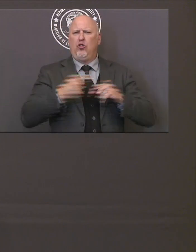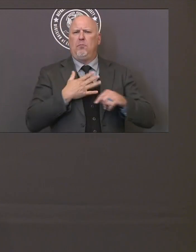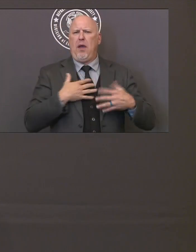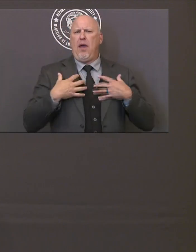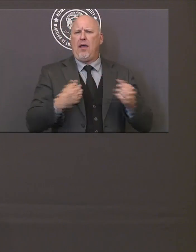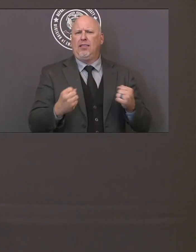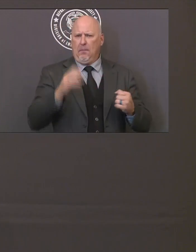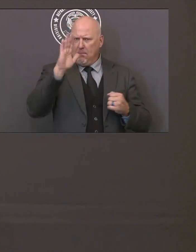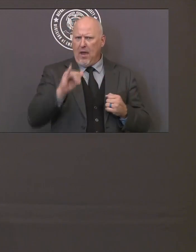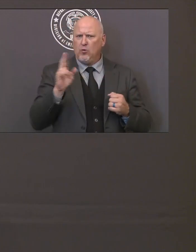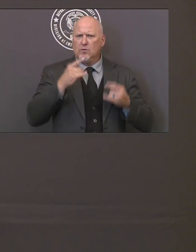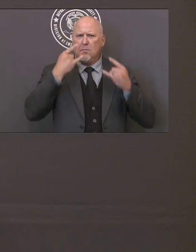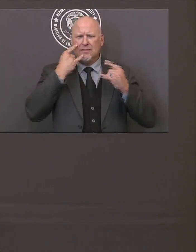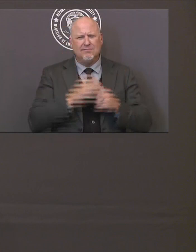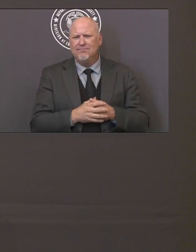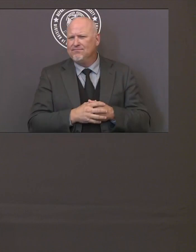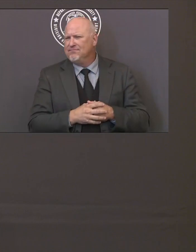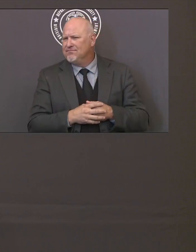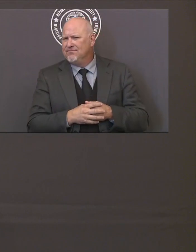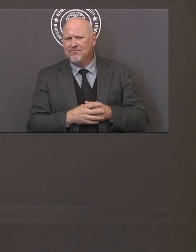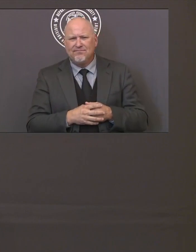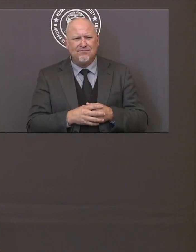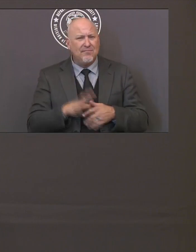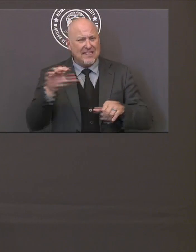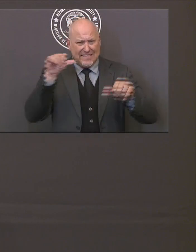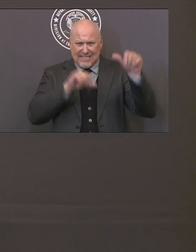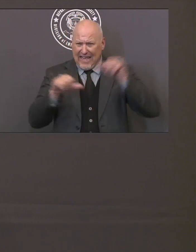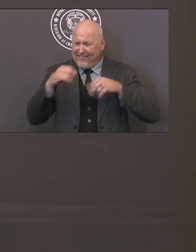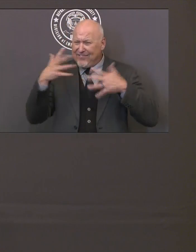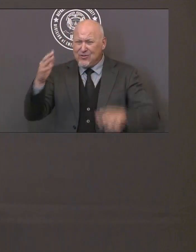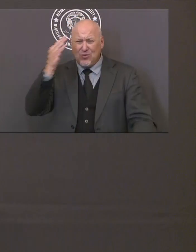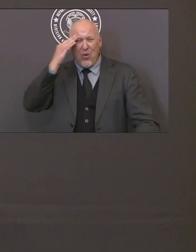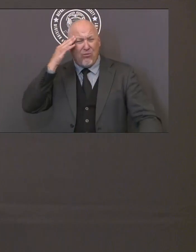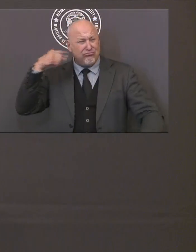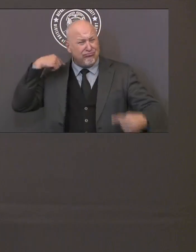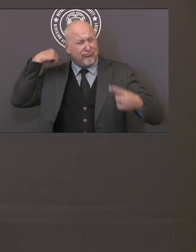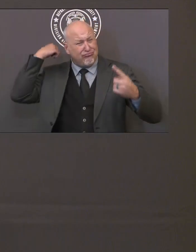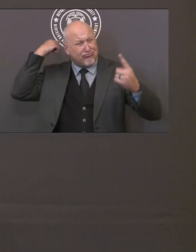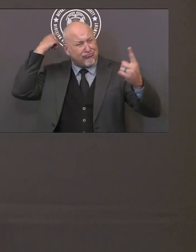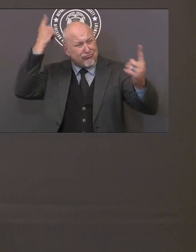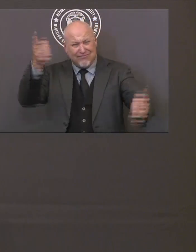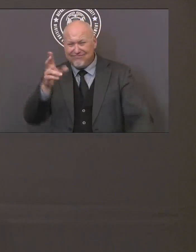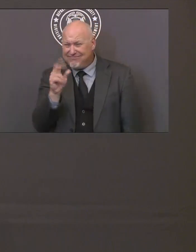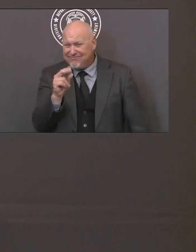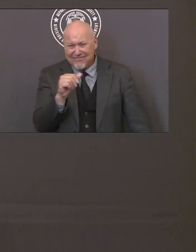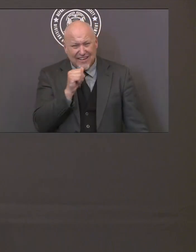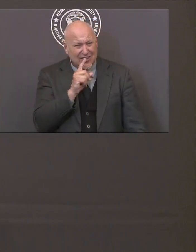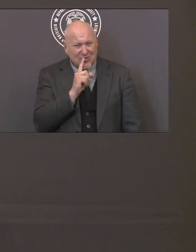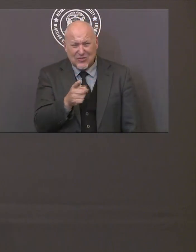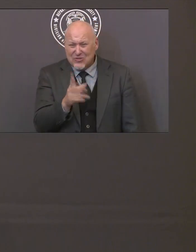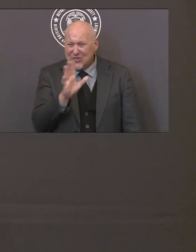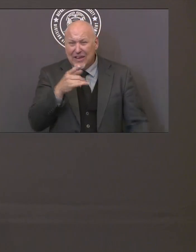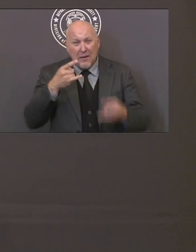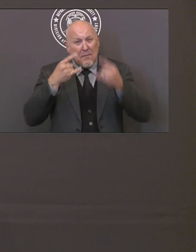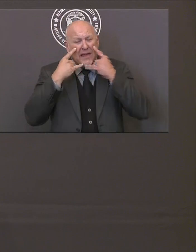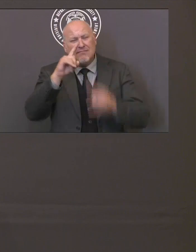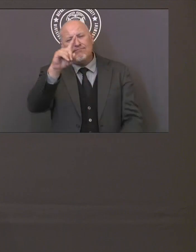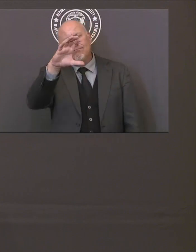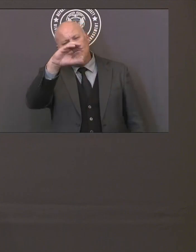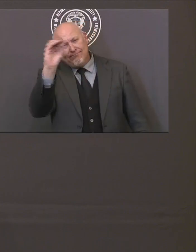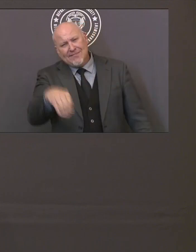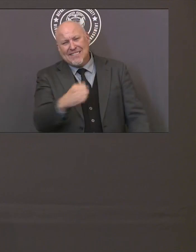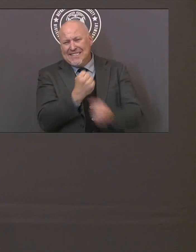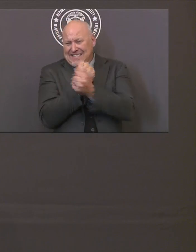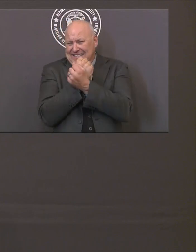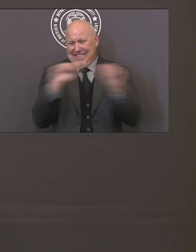was unanimous. Masks are completely safe for healthy individuals. This was a personal concern to me. I have 4 children who will be going back